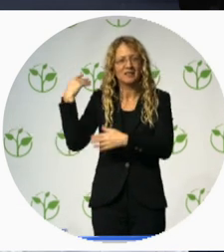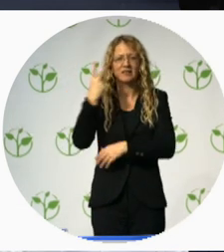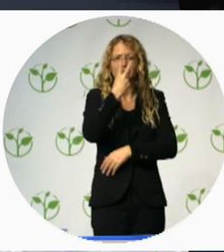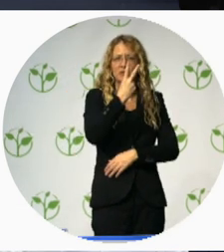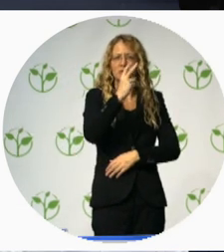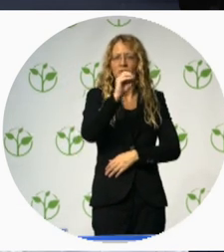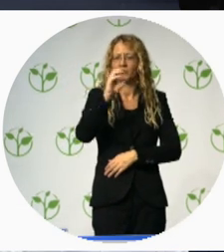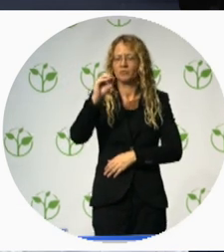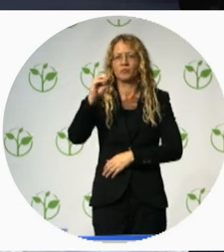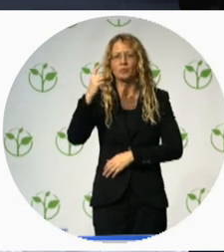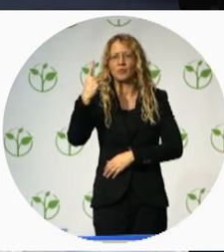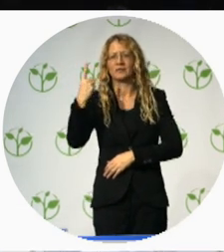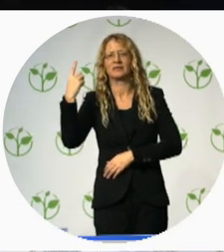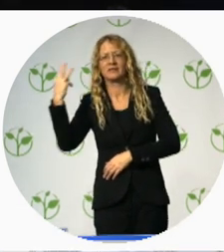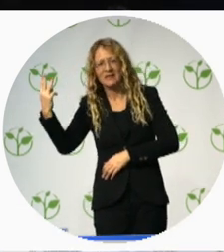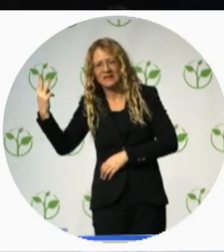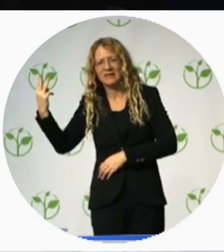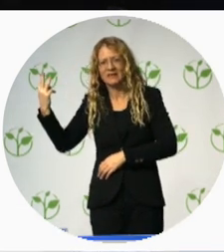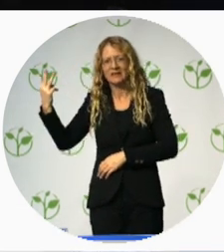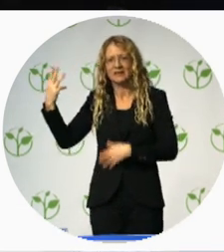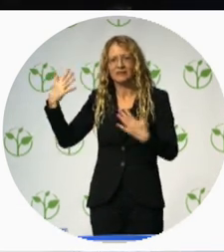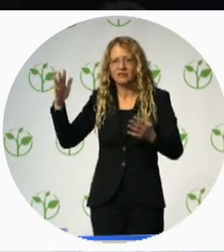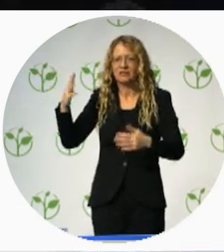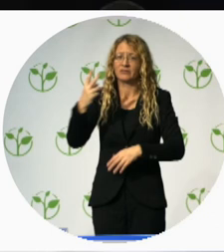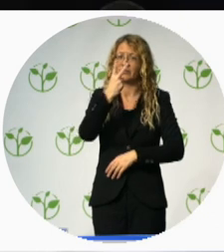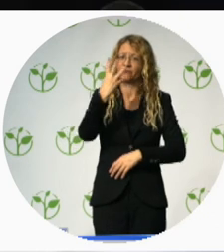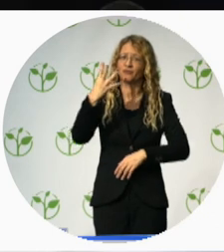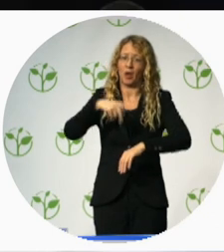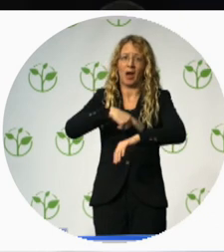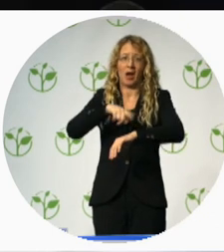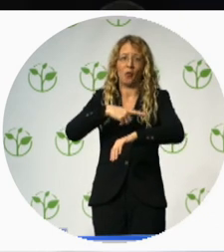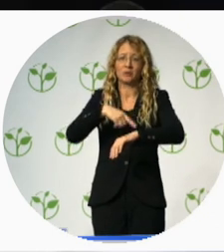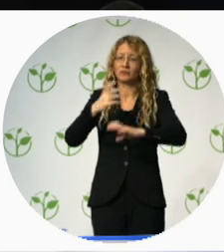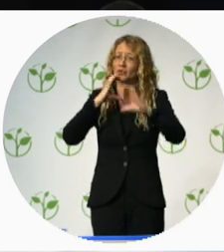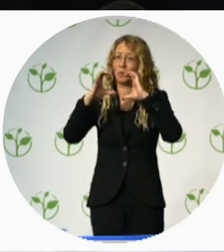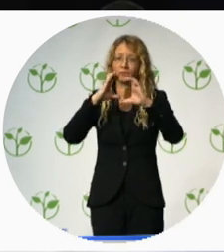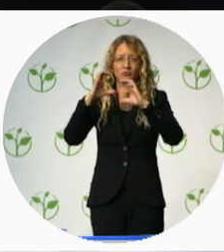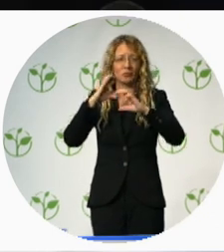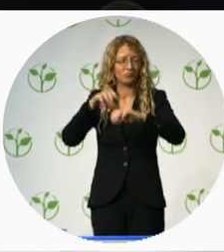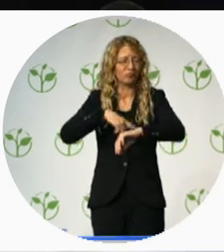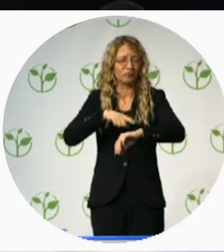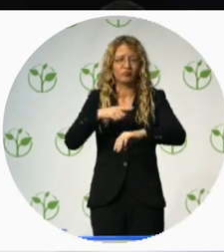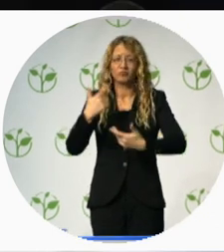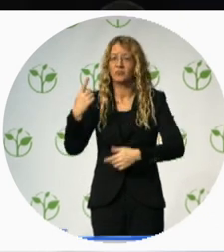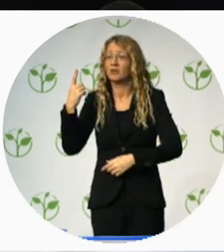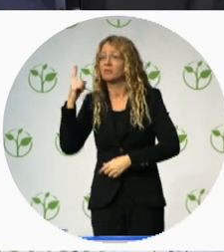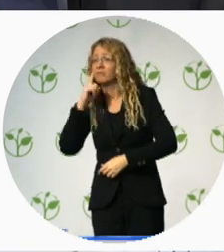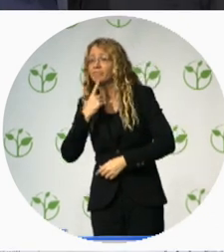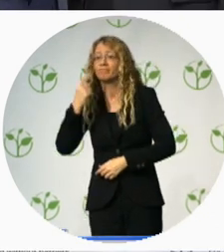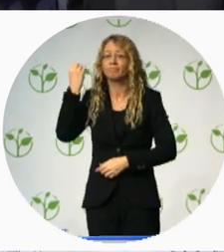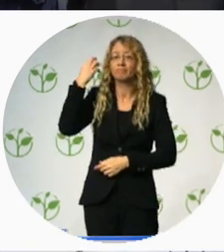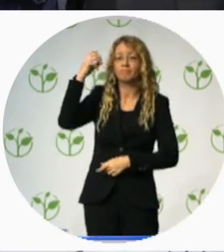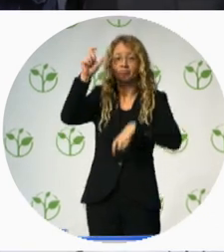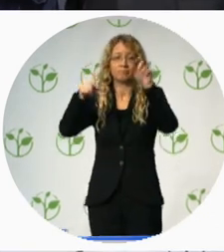24/7 communication service that allows the deaf and hard of hearing to make phone calls. With the help of voice recognition software and